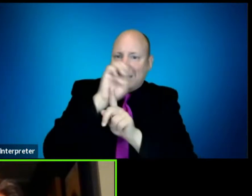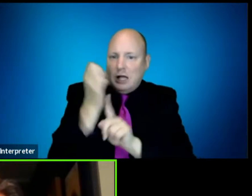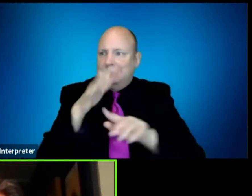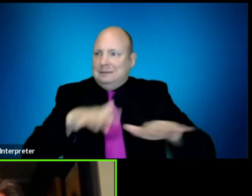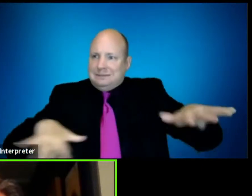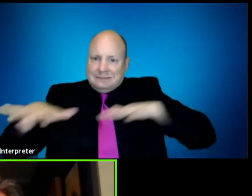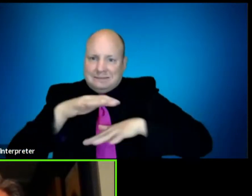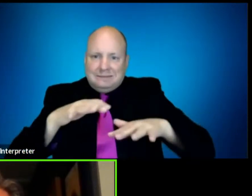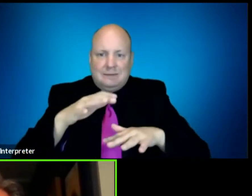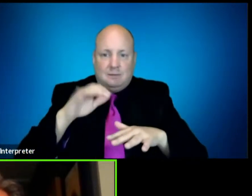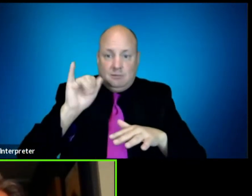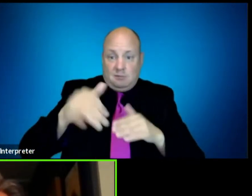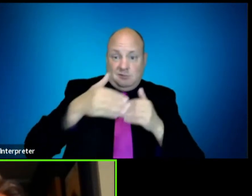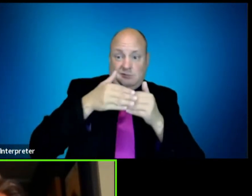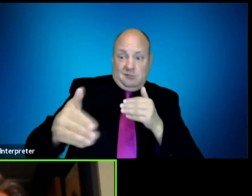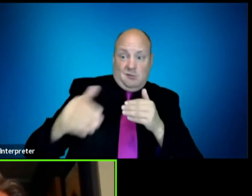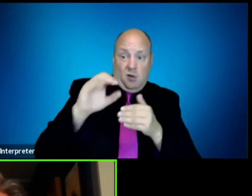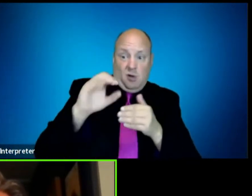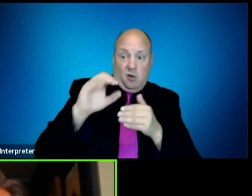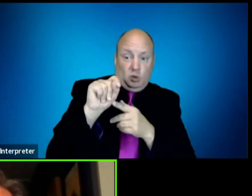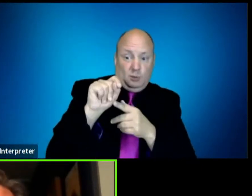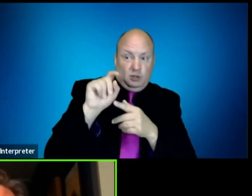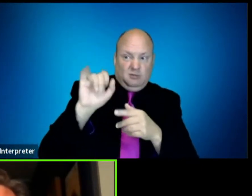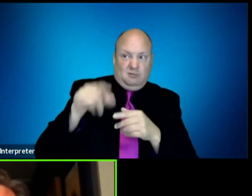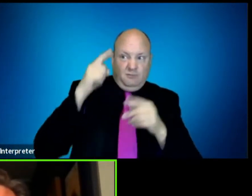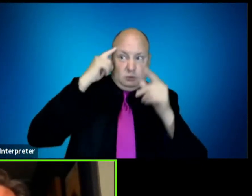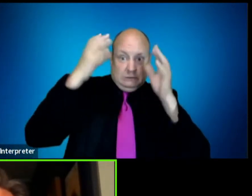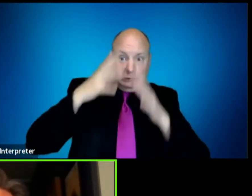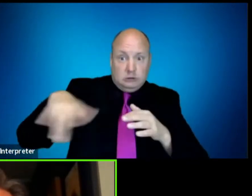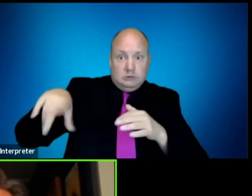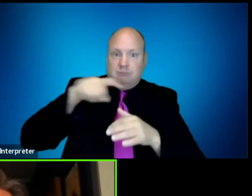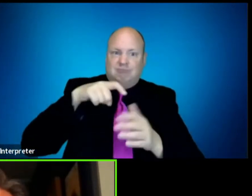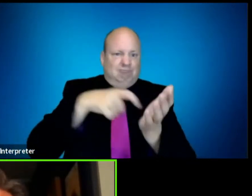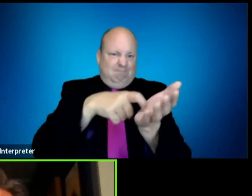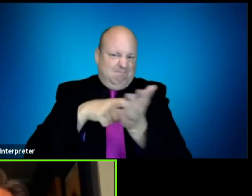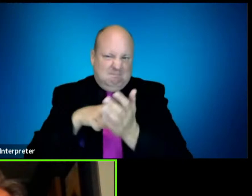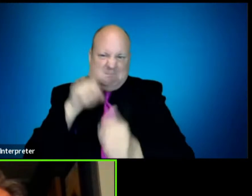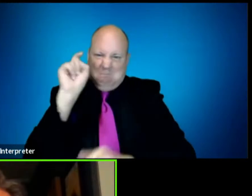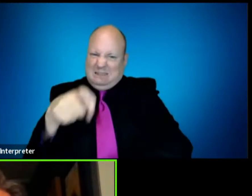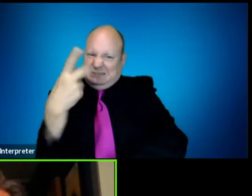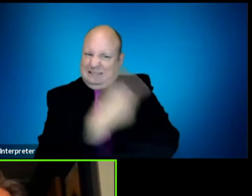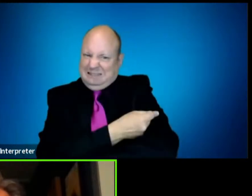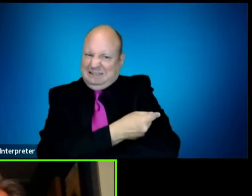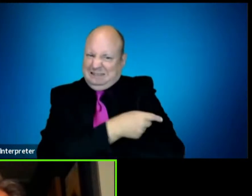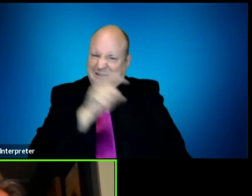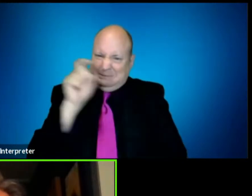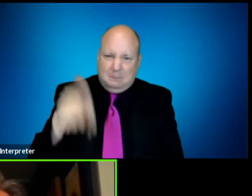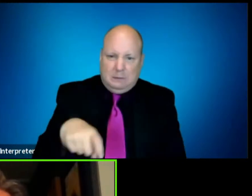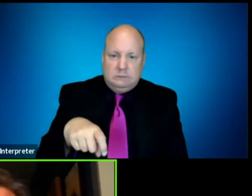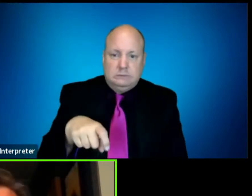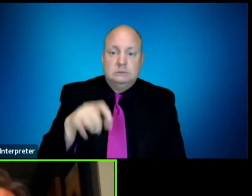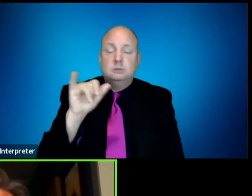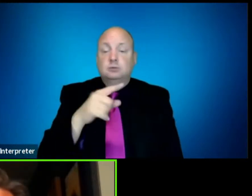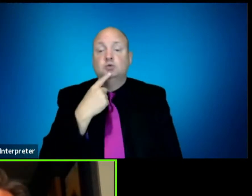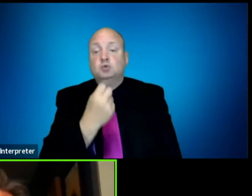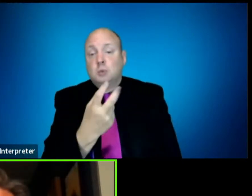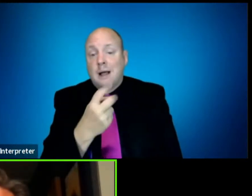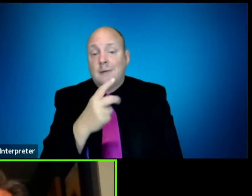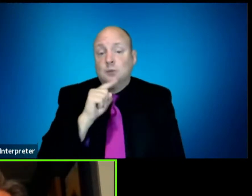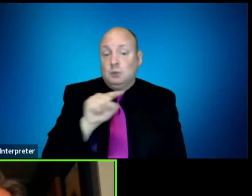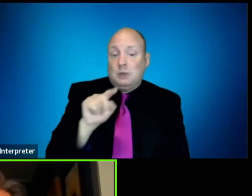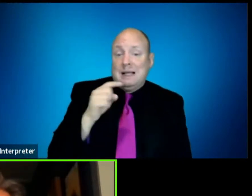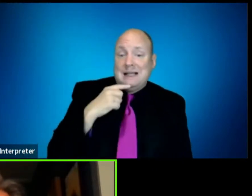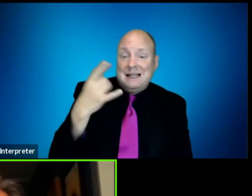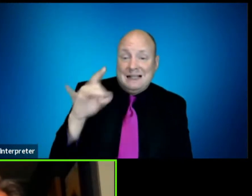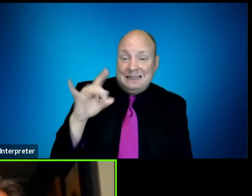these settings. We've been very successful in getting children 12 to 18 vaccinated. Those students